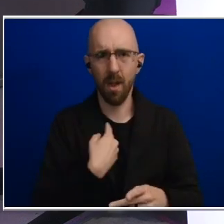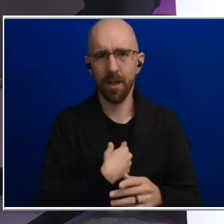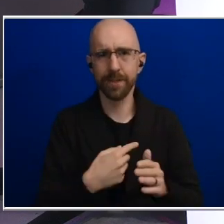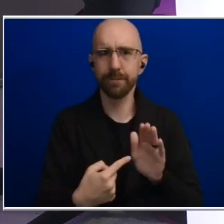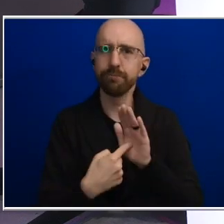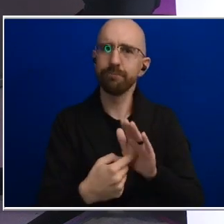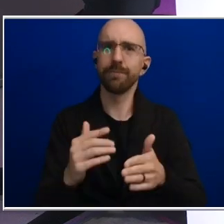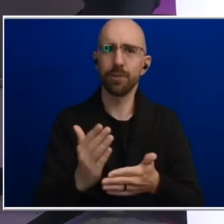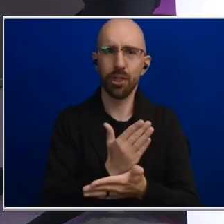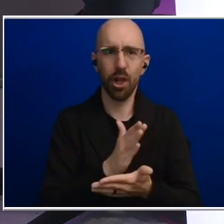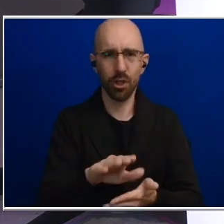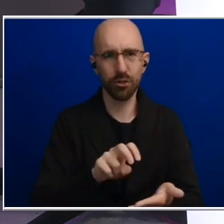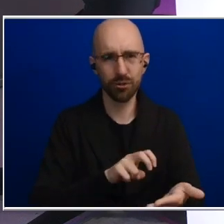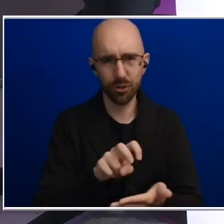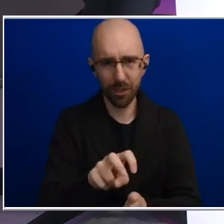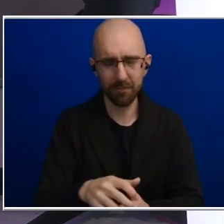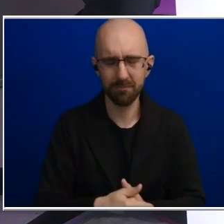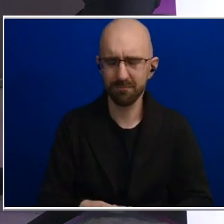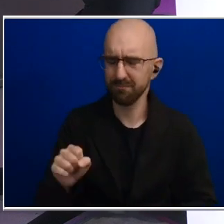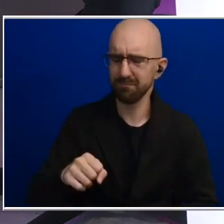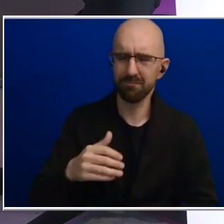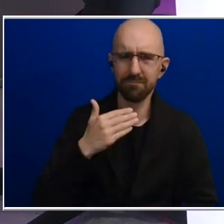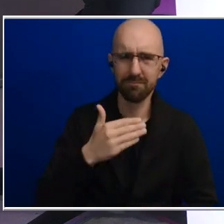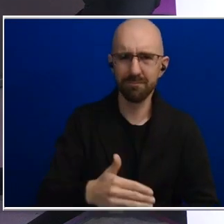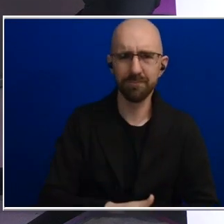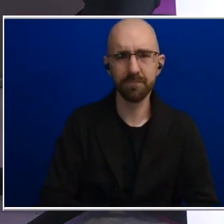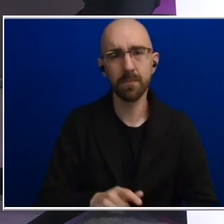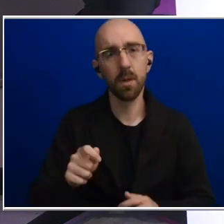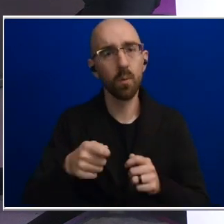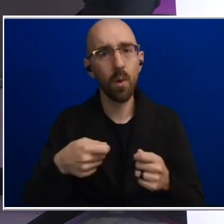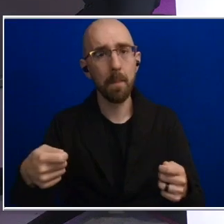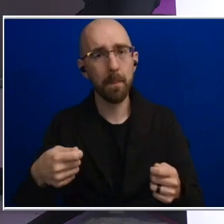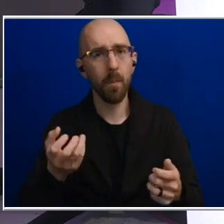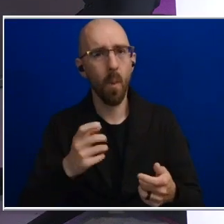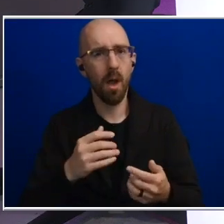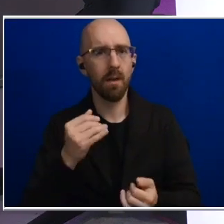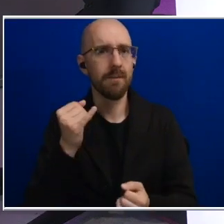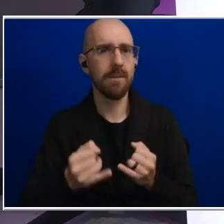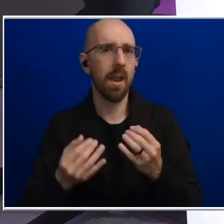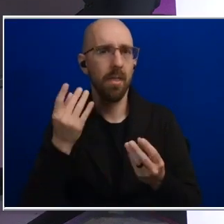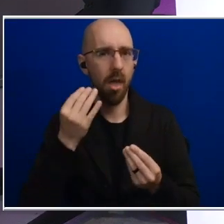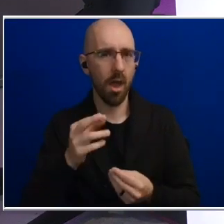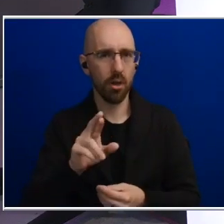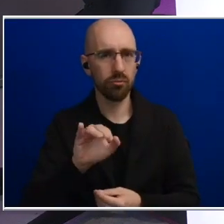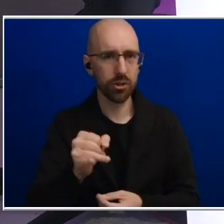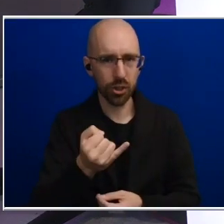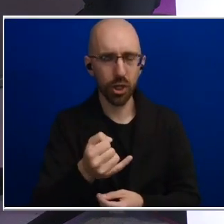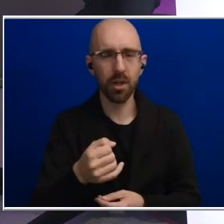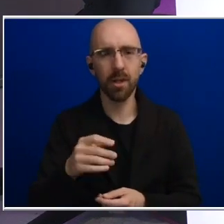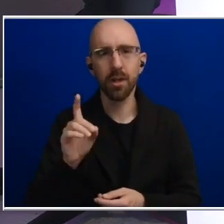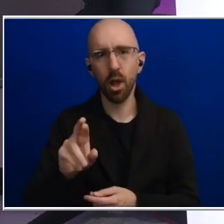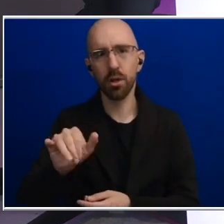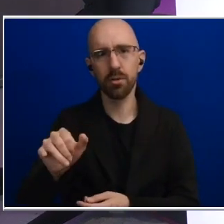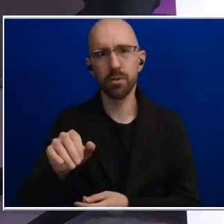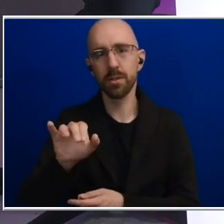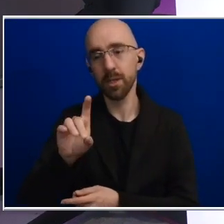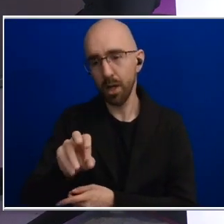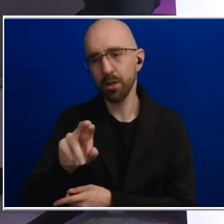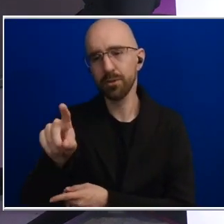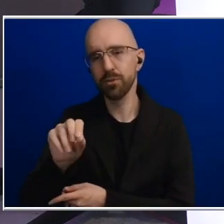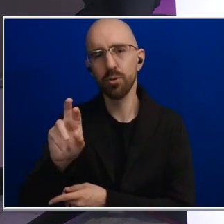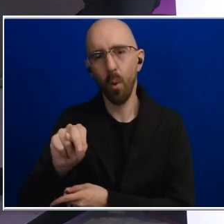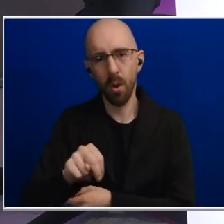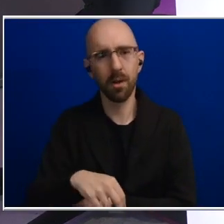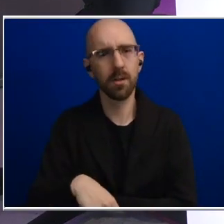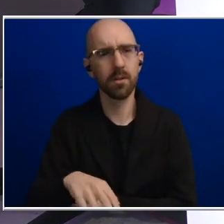As we wrap up this discussion, I would love some final thoughts from Richard and Dr. Zorn. Richard, I want to start with you. What do you want our